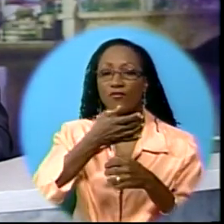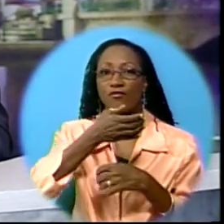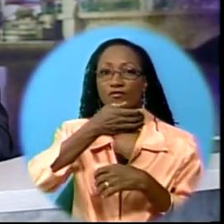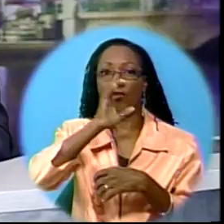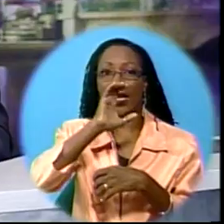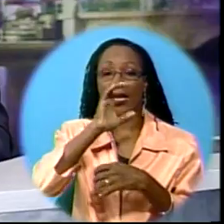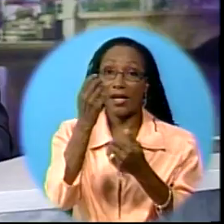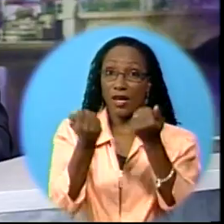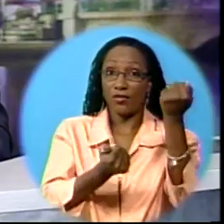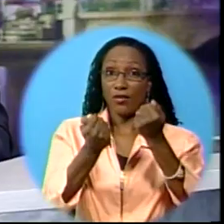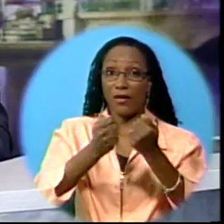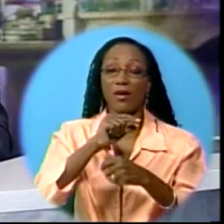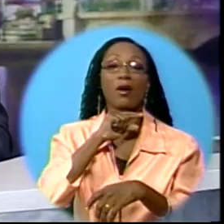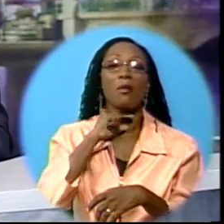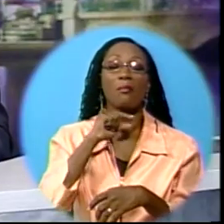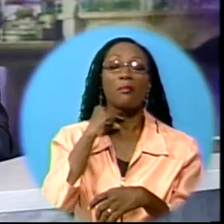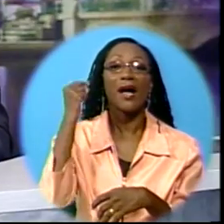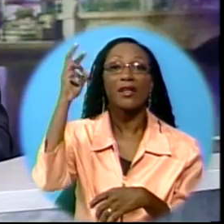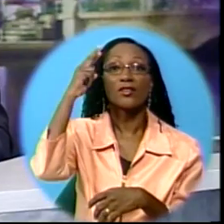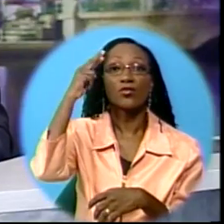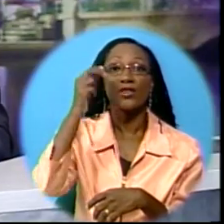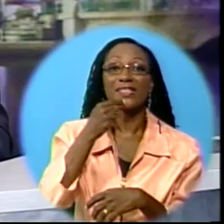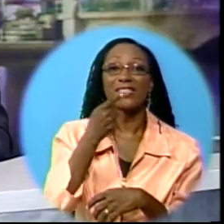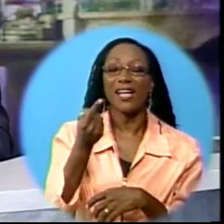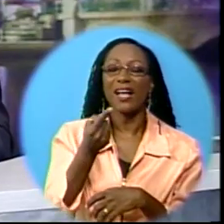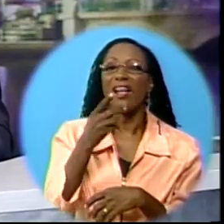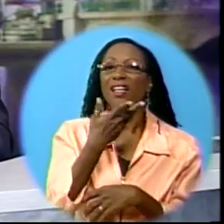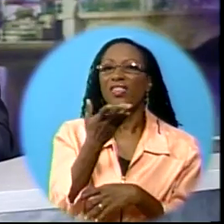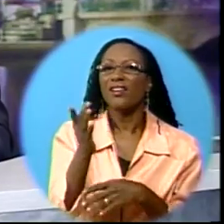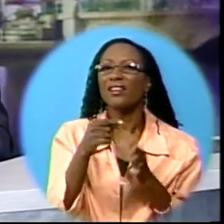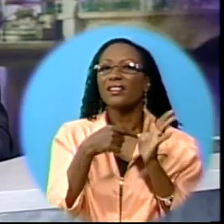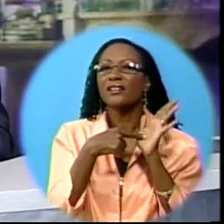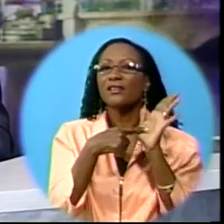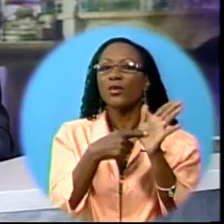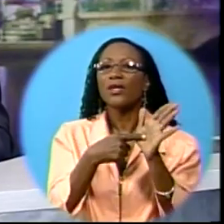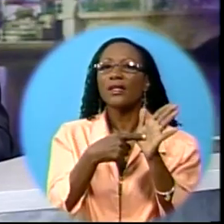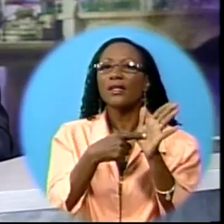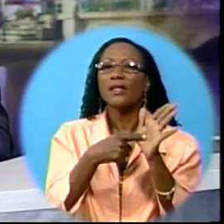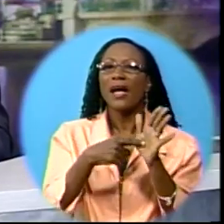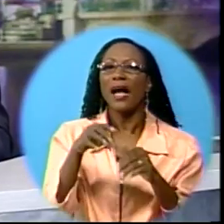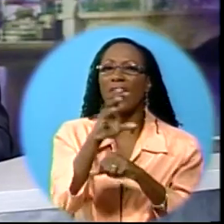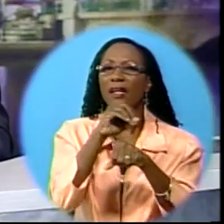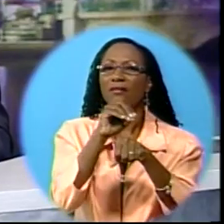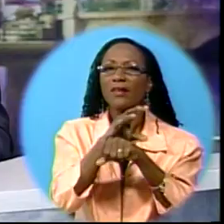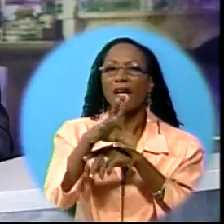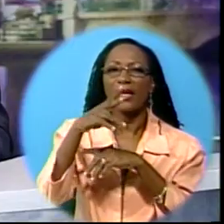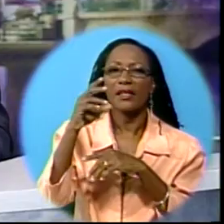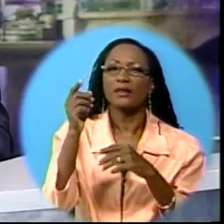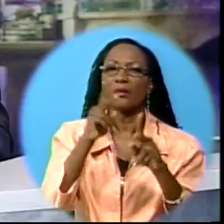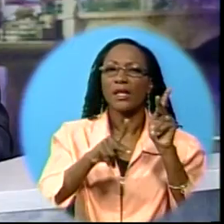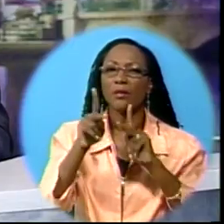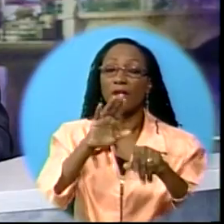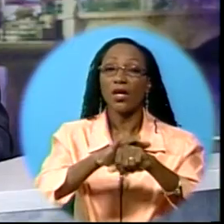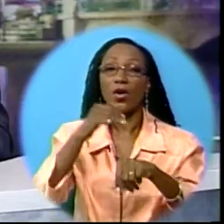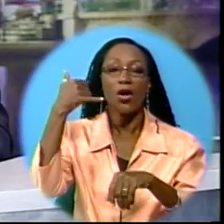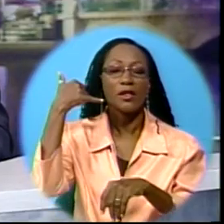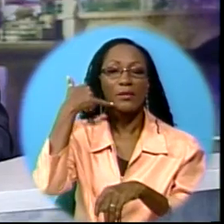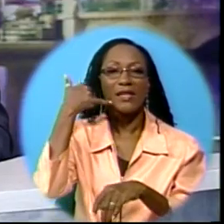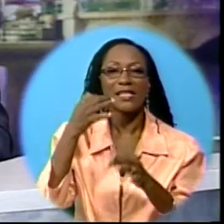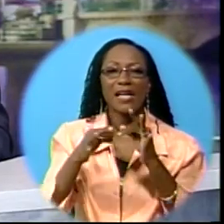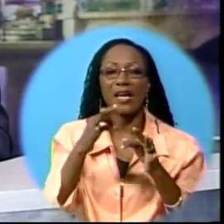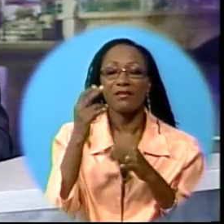Roach says there are still some telltale signs of drunk driving. He's advised the public to call the police if they notice any of